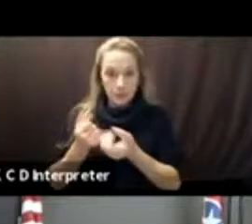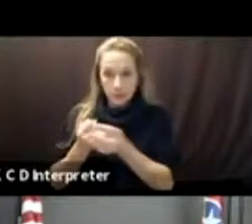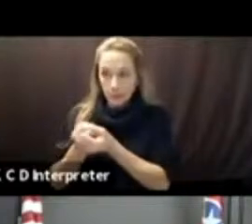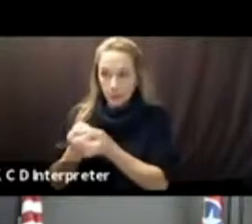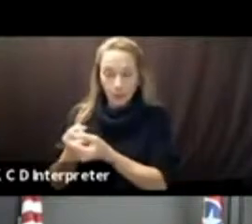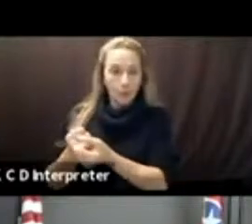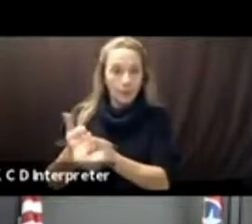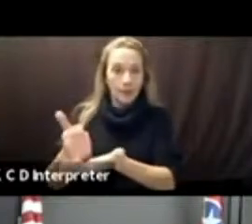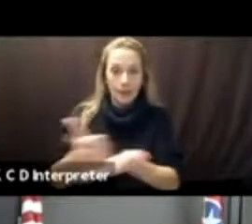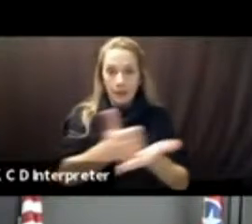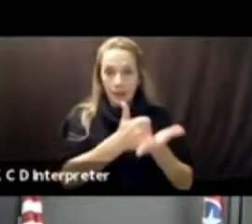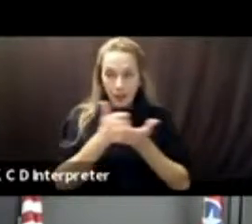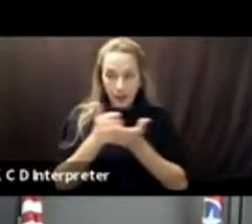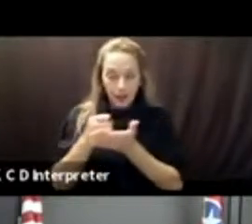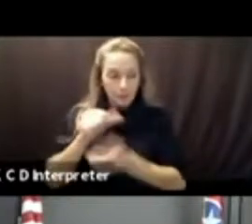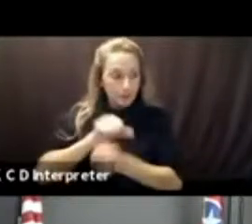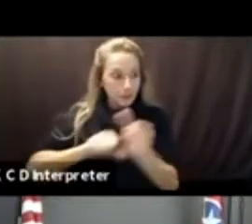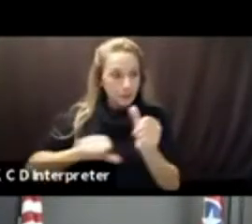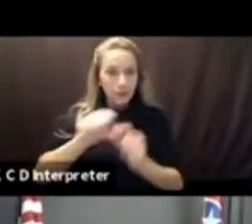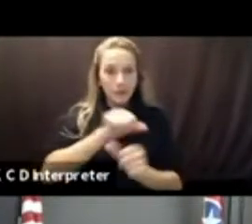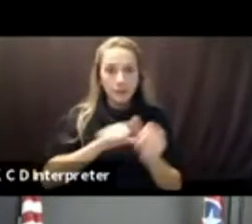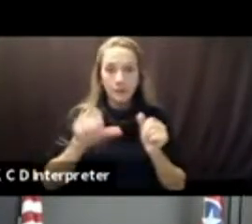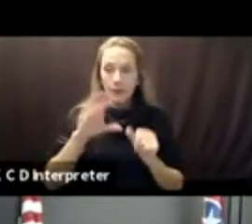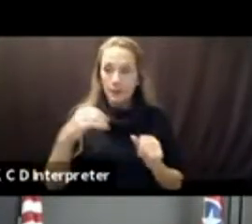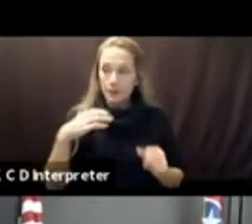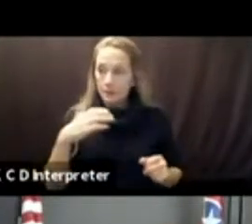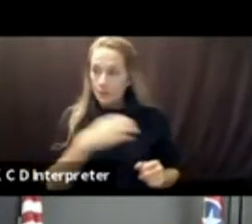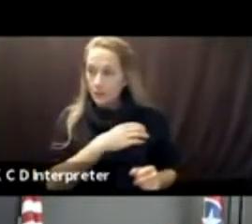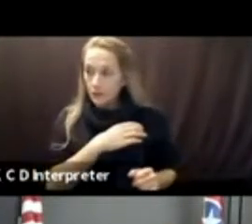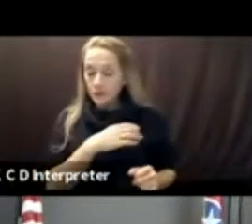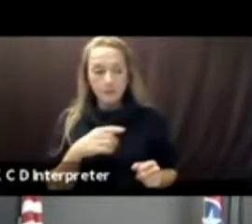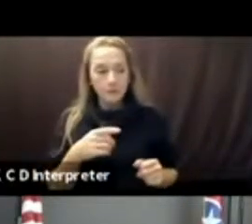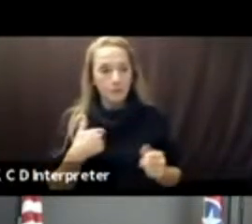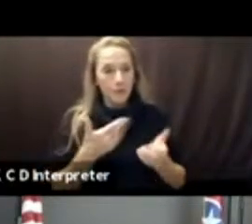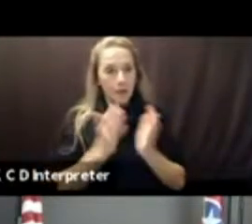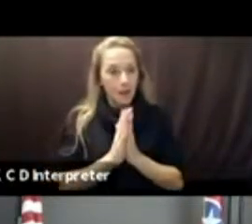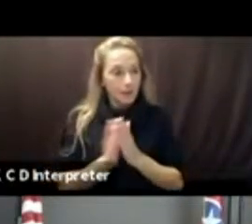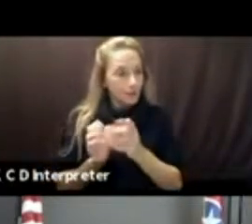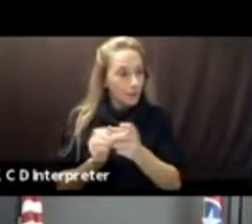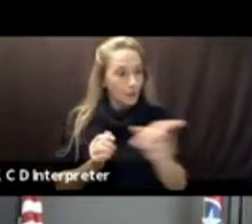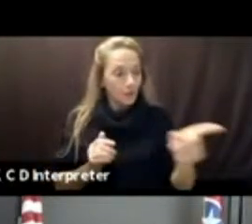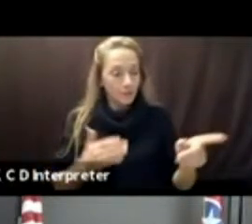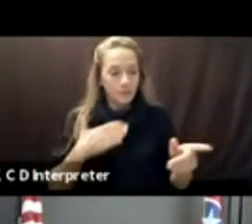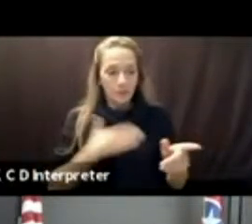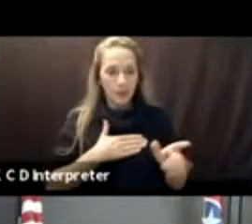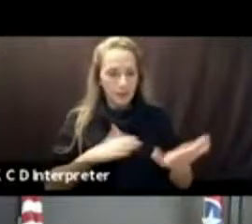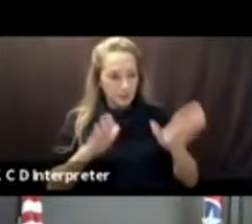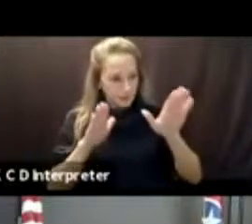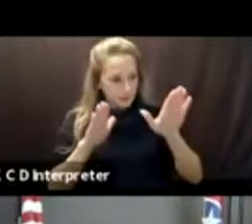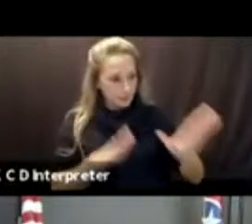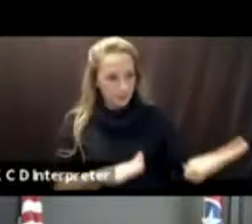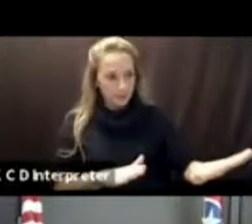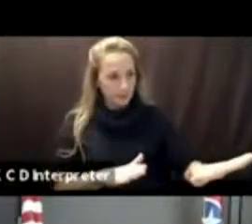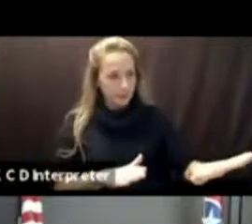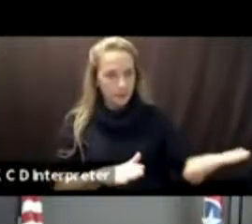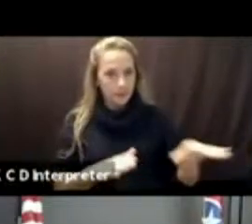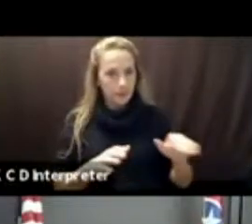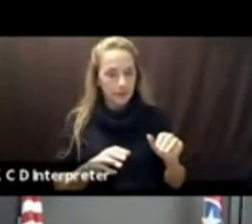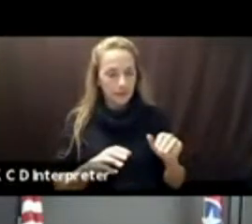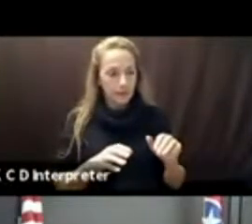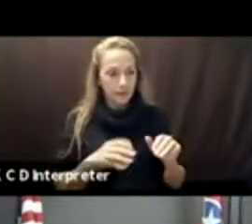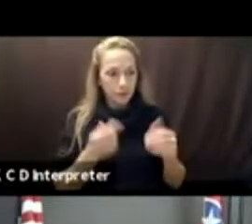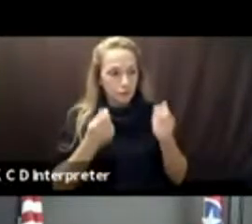county commission. And we ask people to stand down who might decide to take the law into their own